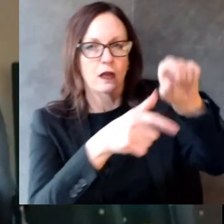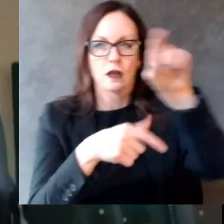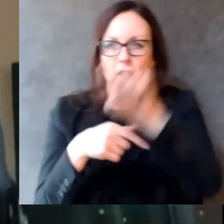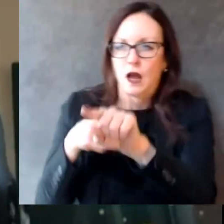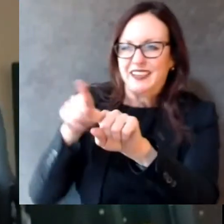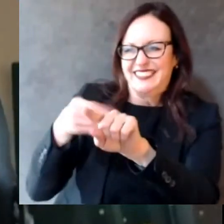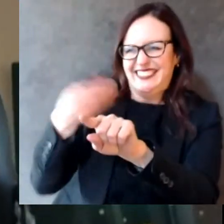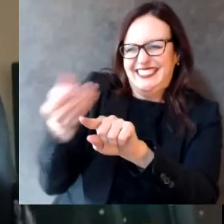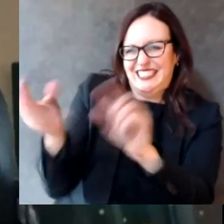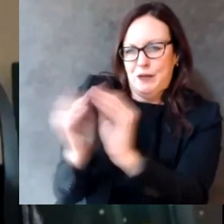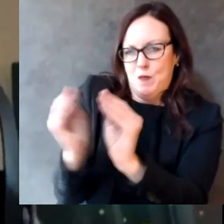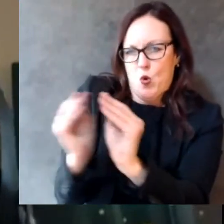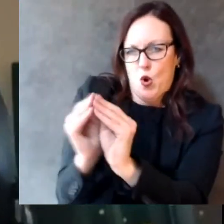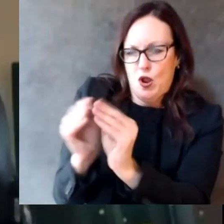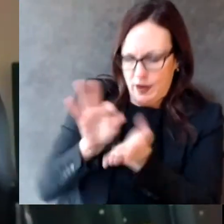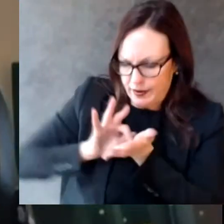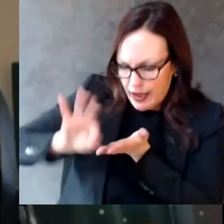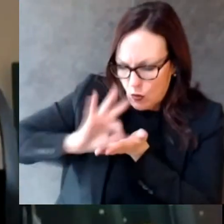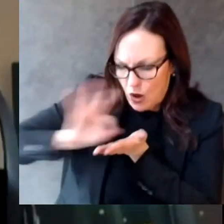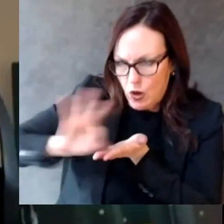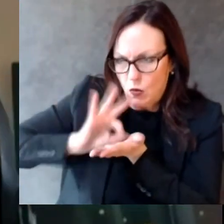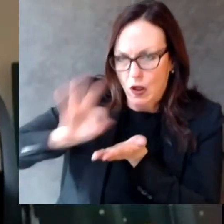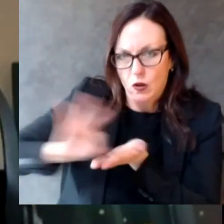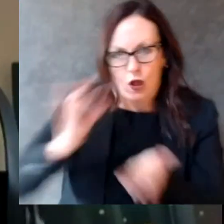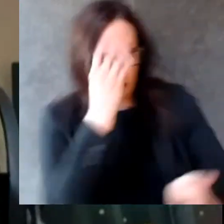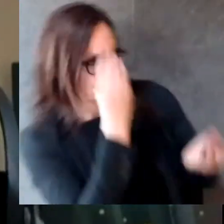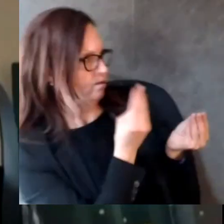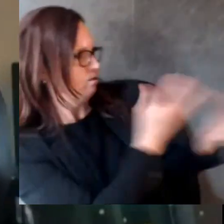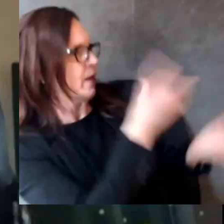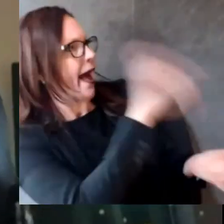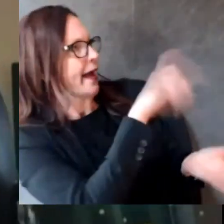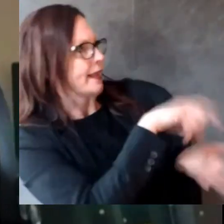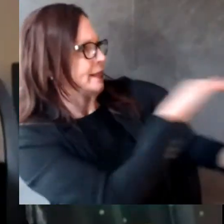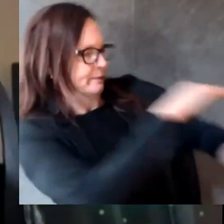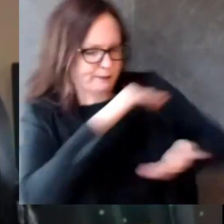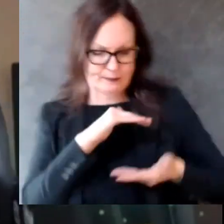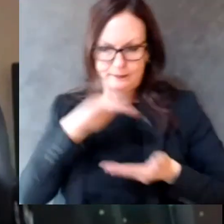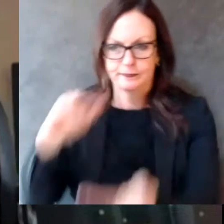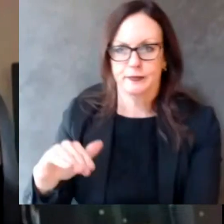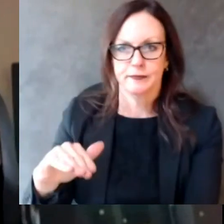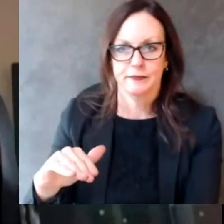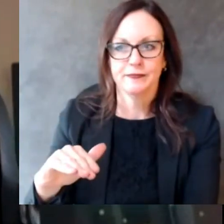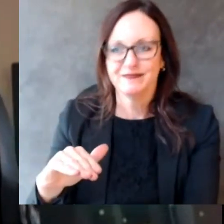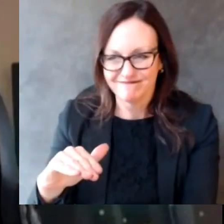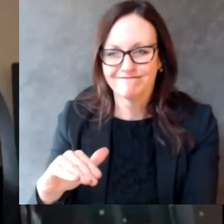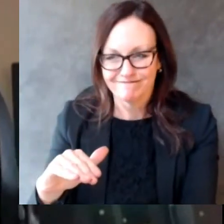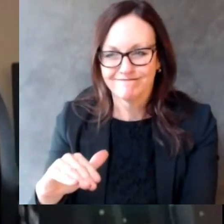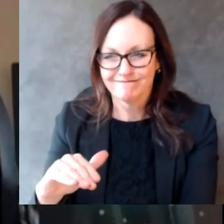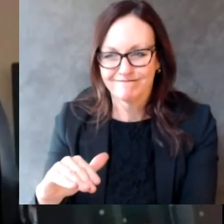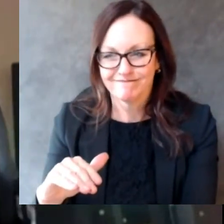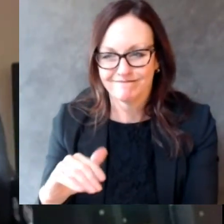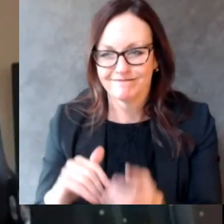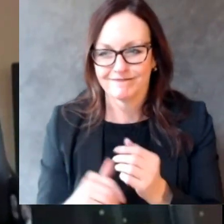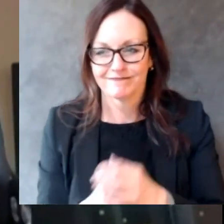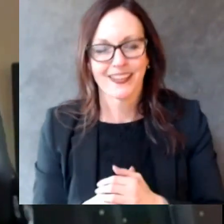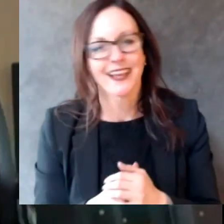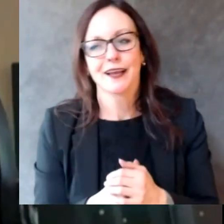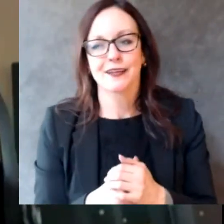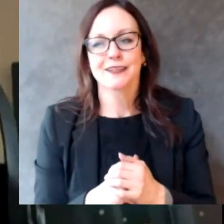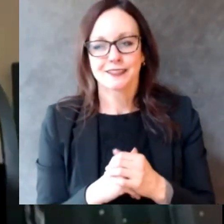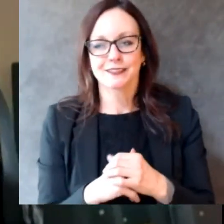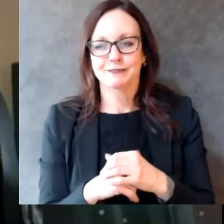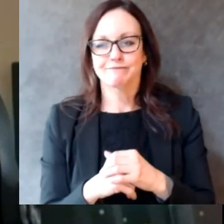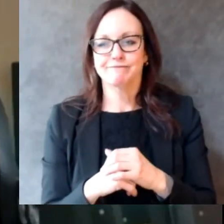they want. We'll be able to order it and get into a more natural cadence as we do with many of our